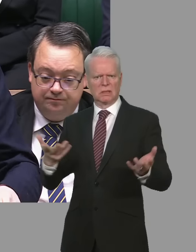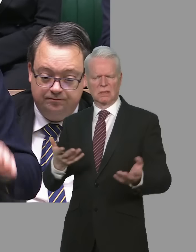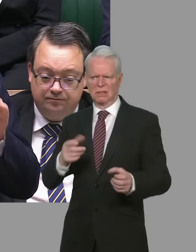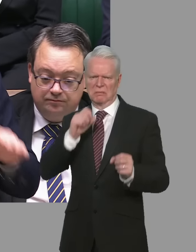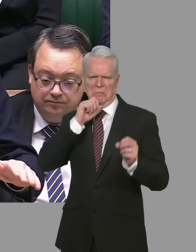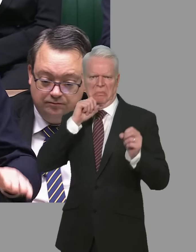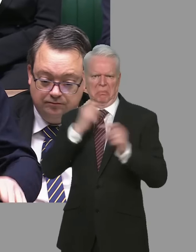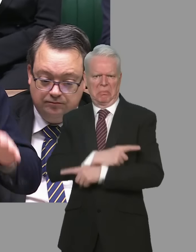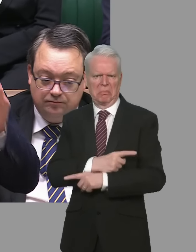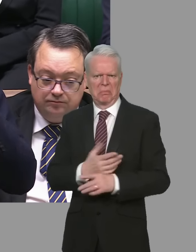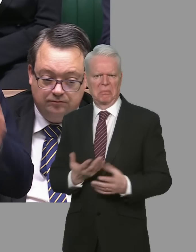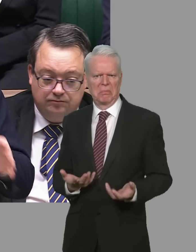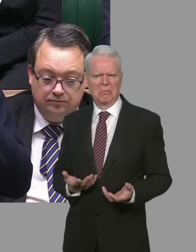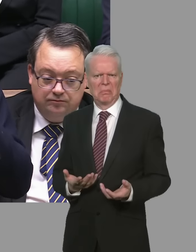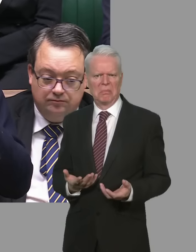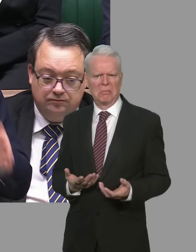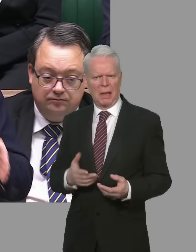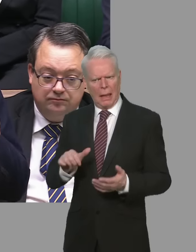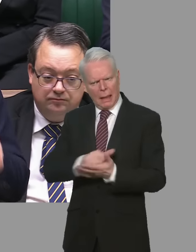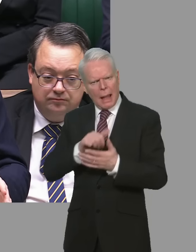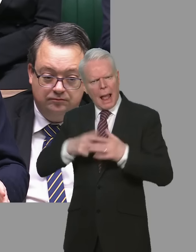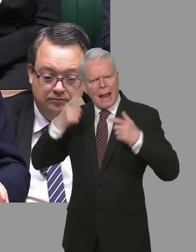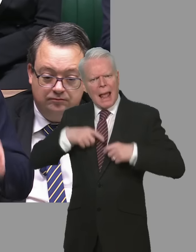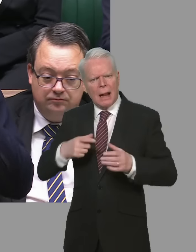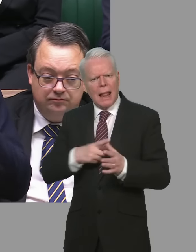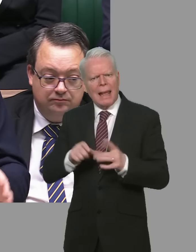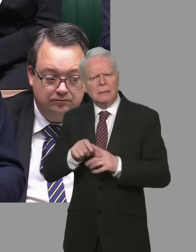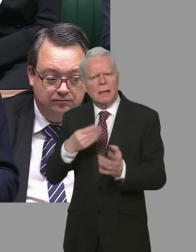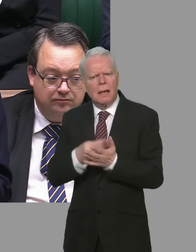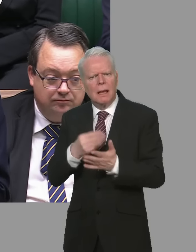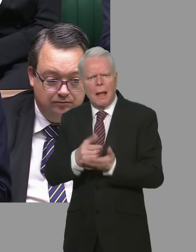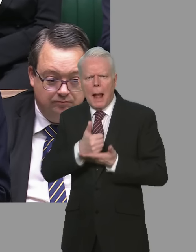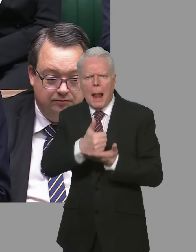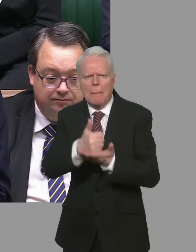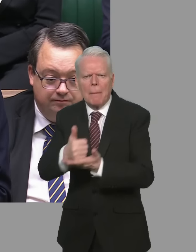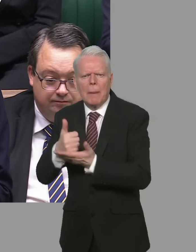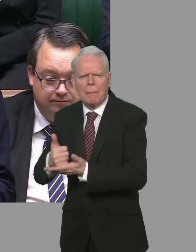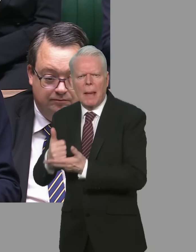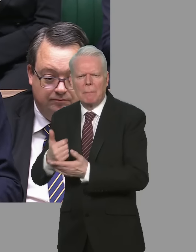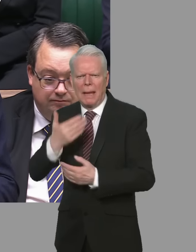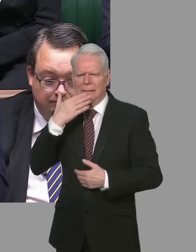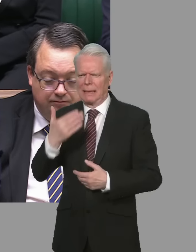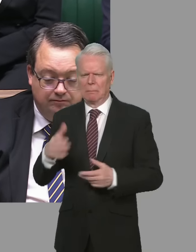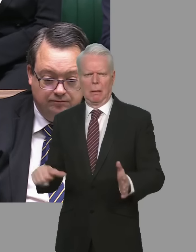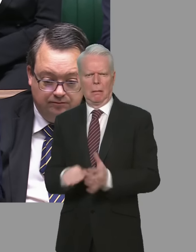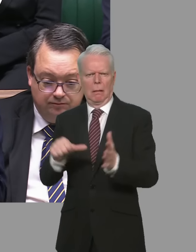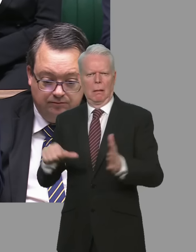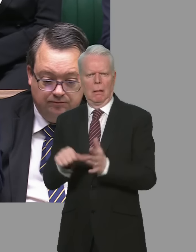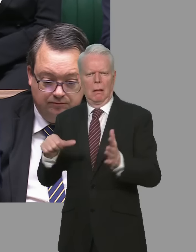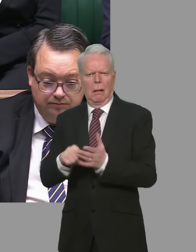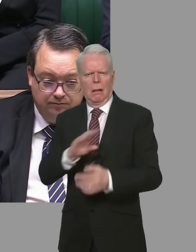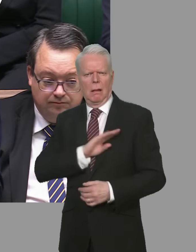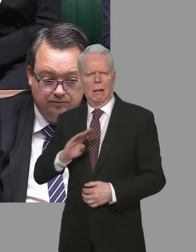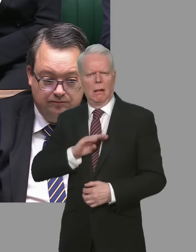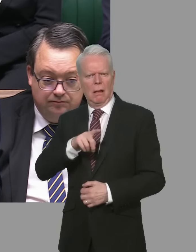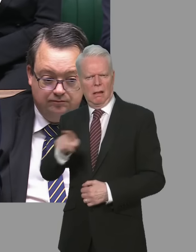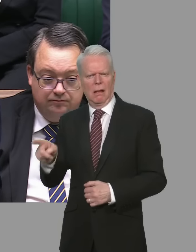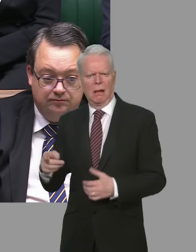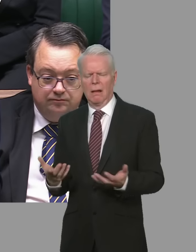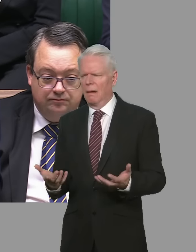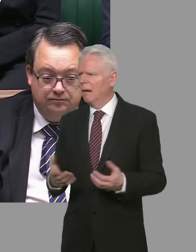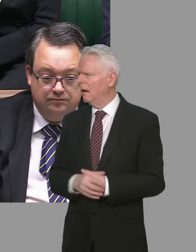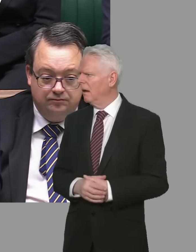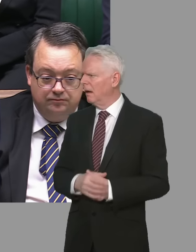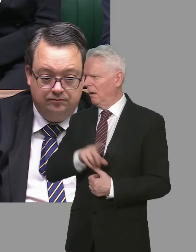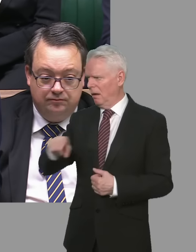paying for lawyers to bring vexatious litigation against our troops. The government seems